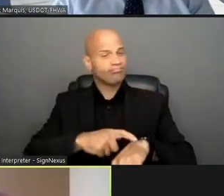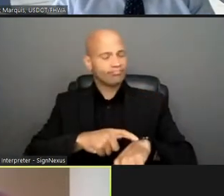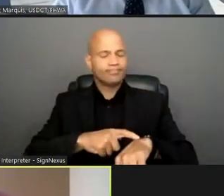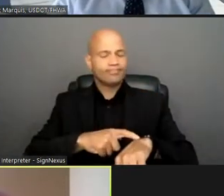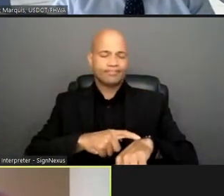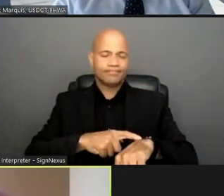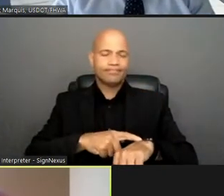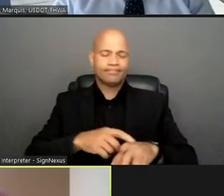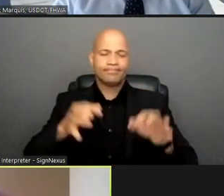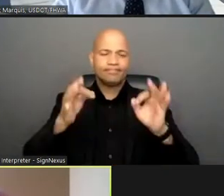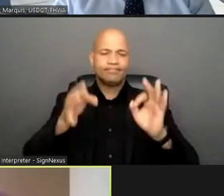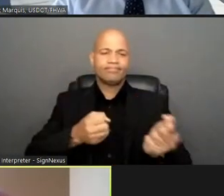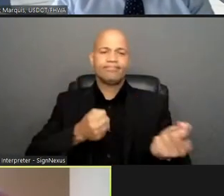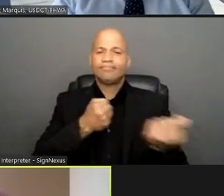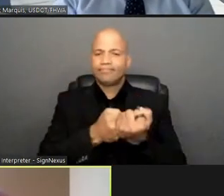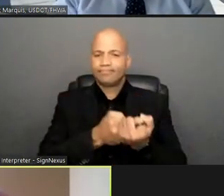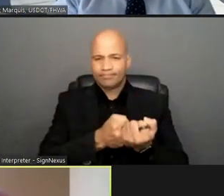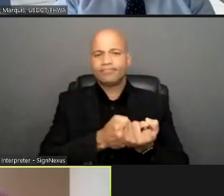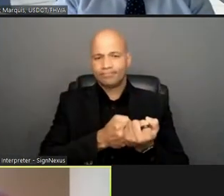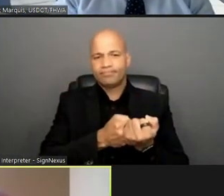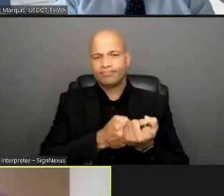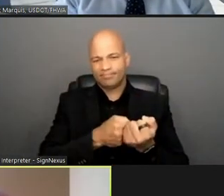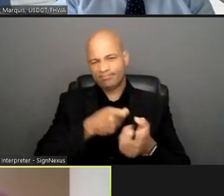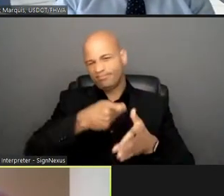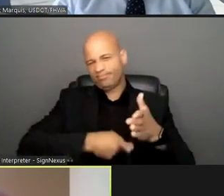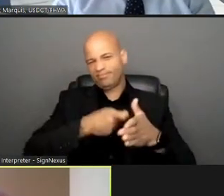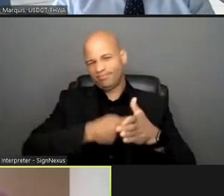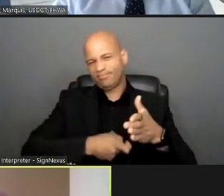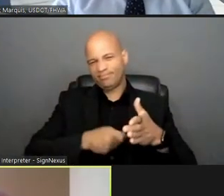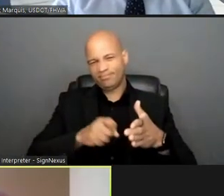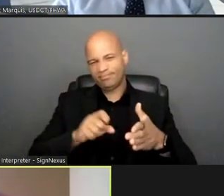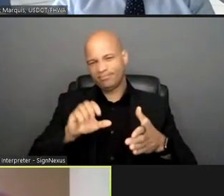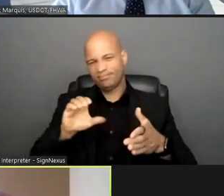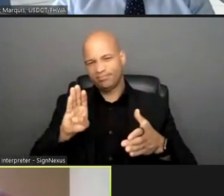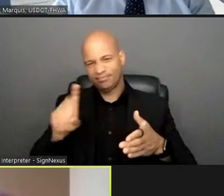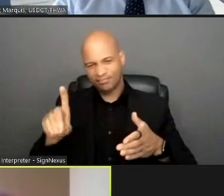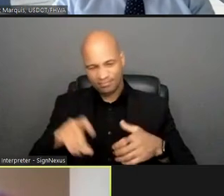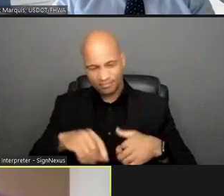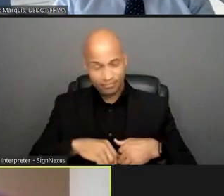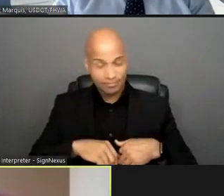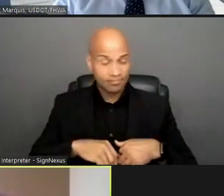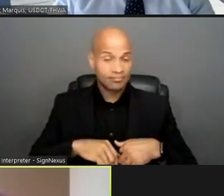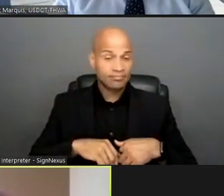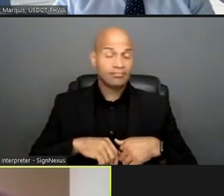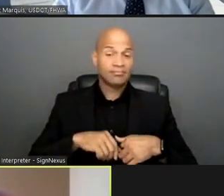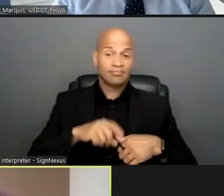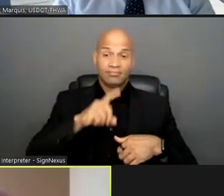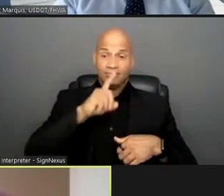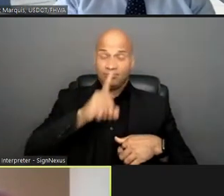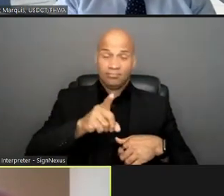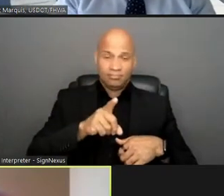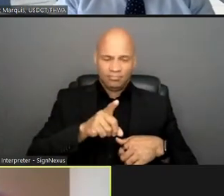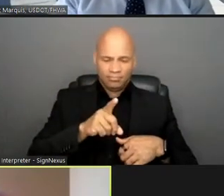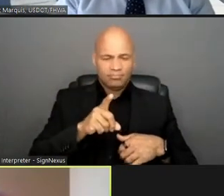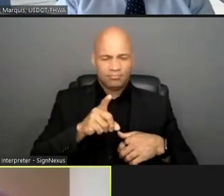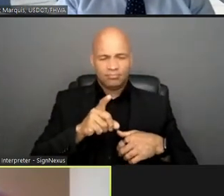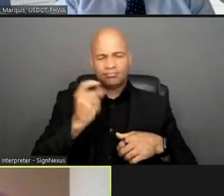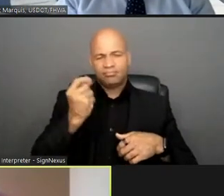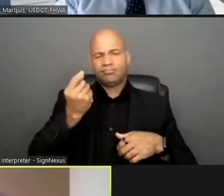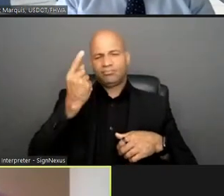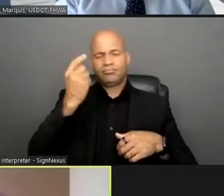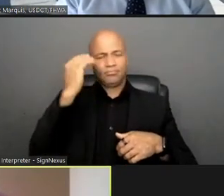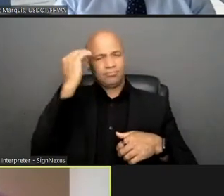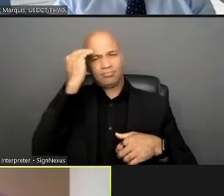of uh congested pricing even though and and in fact we're fully aware that we will end up